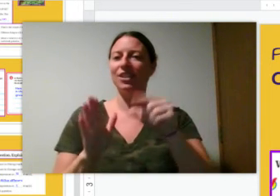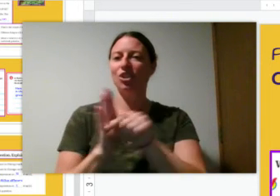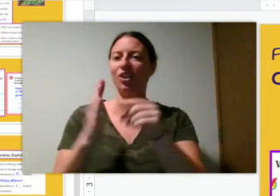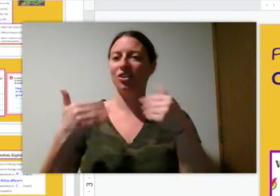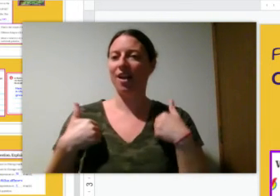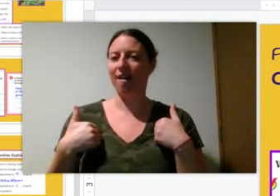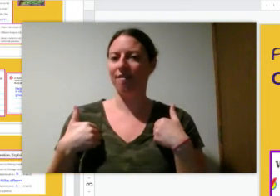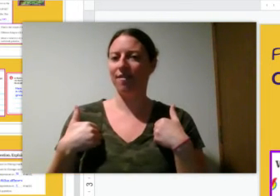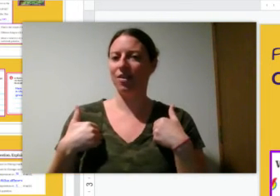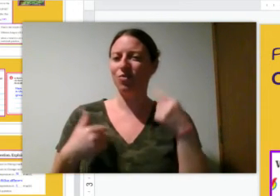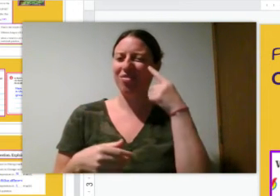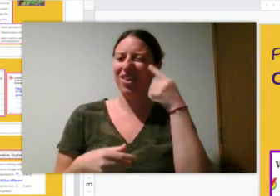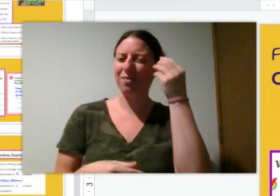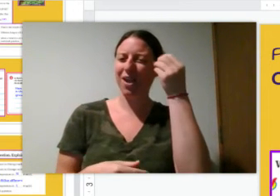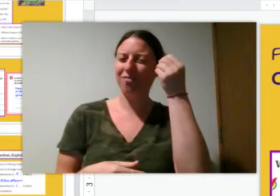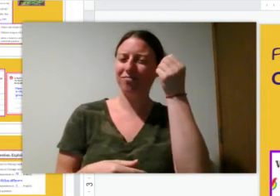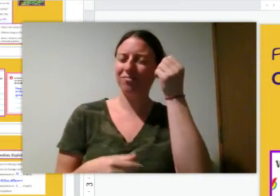could write about that?